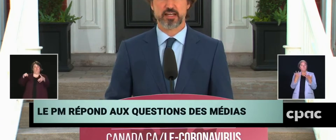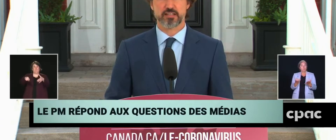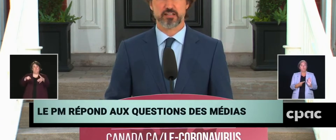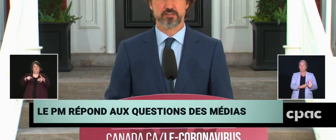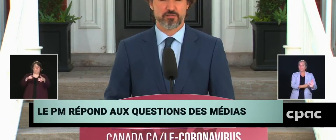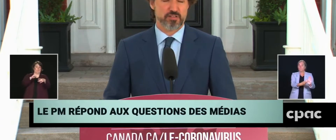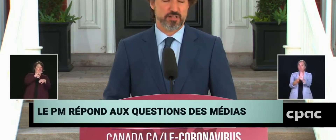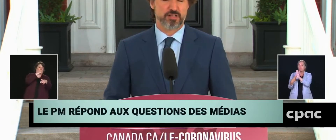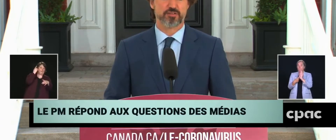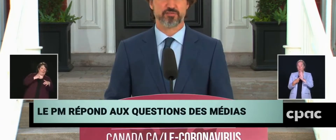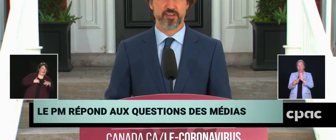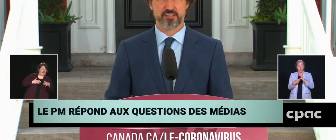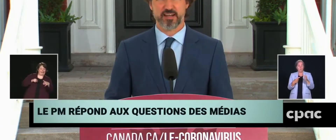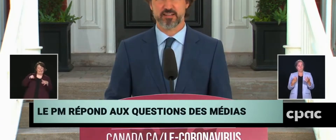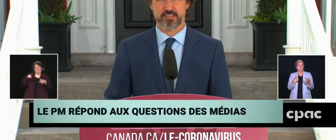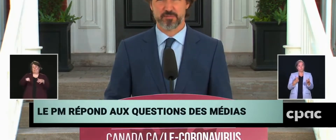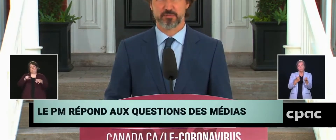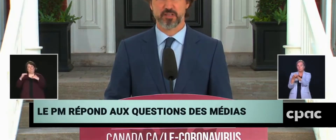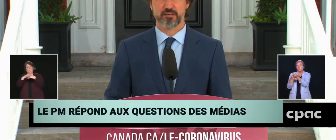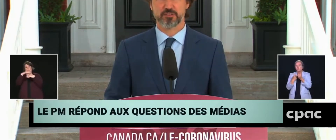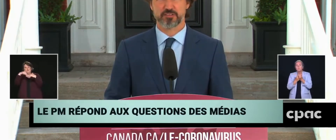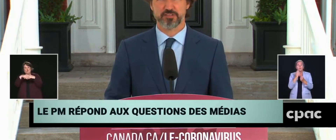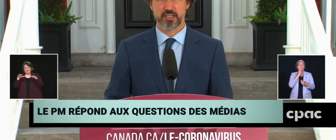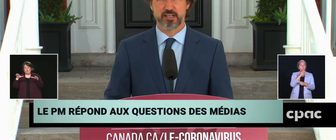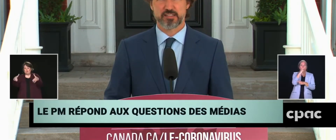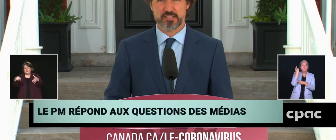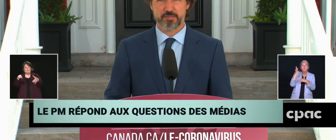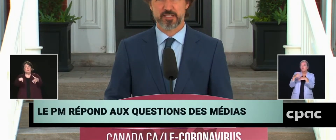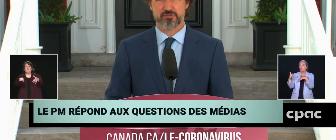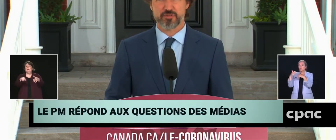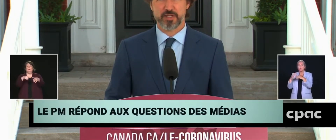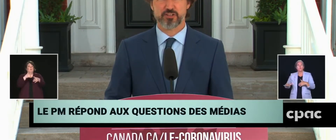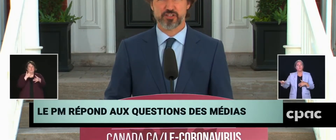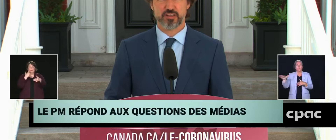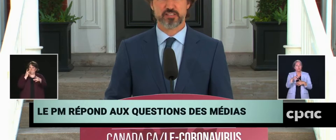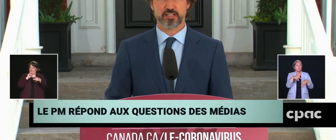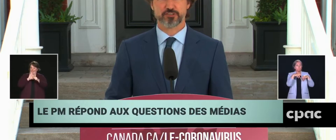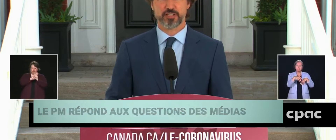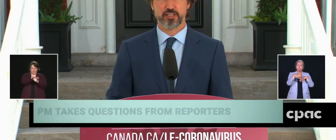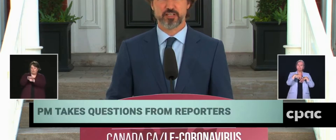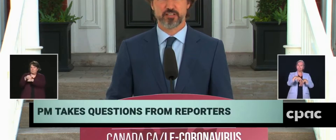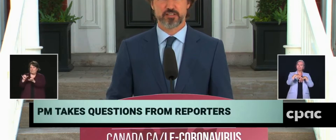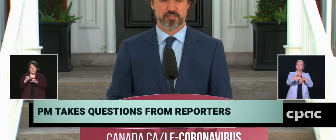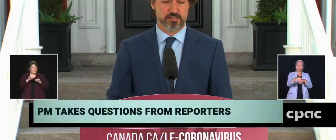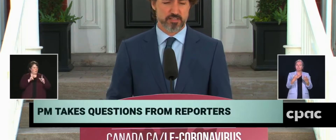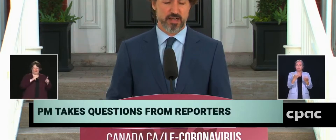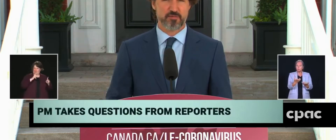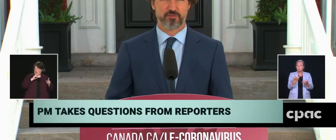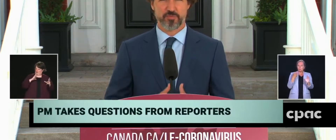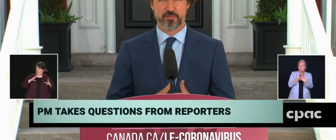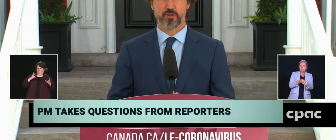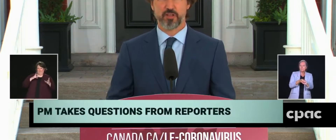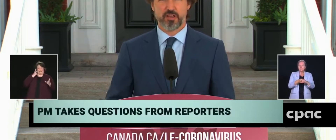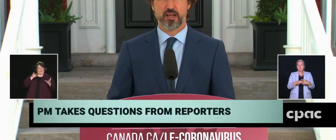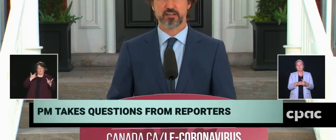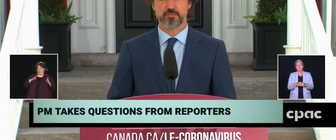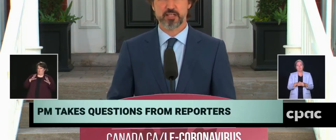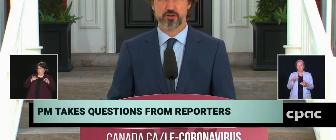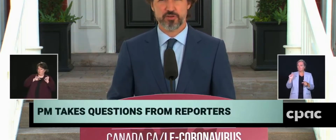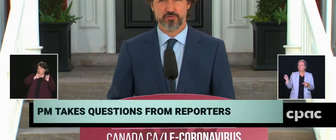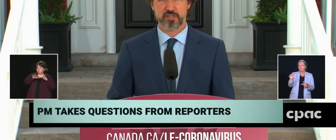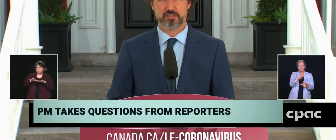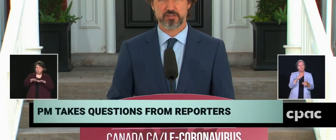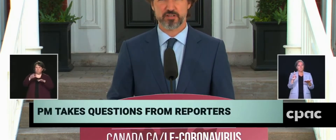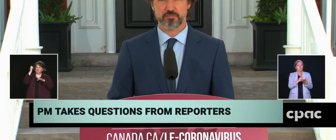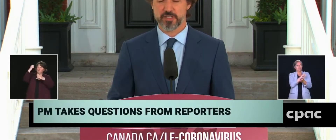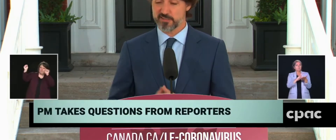Indigenous Canadians who continue to face unacceptable levels of systemic discrimination in this country. This is a time for people to make